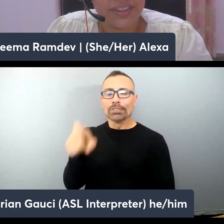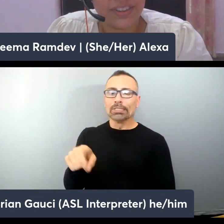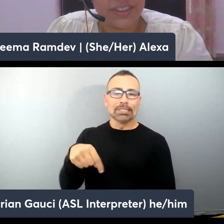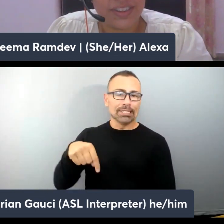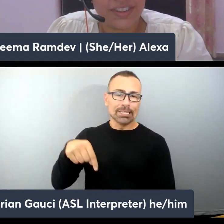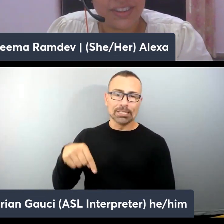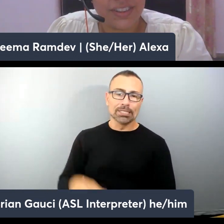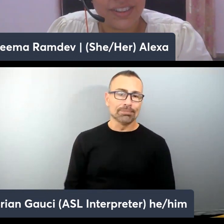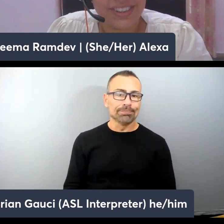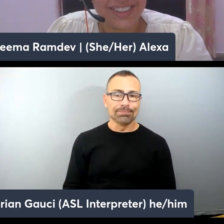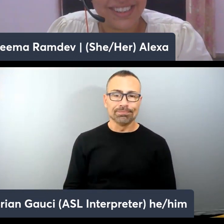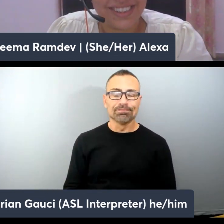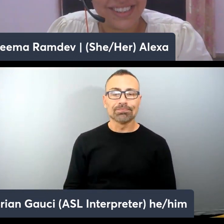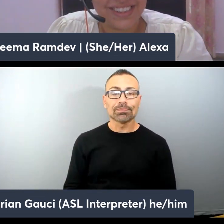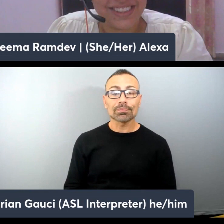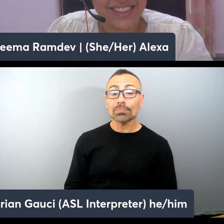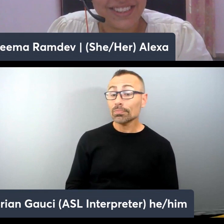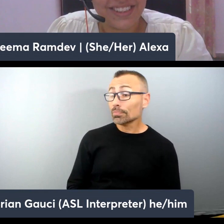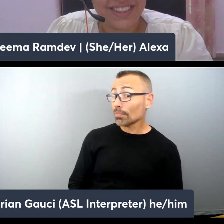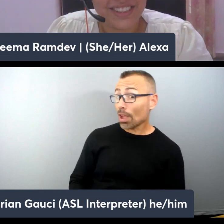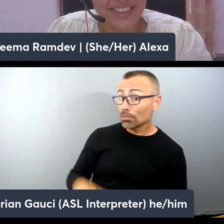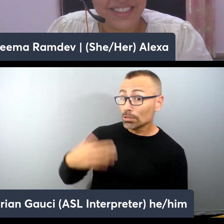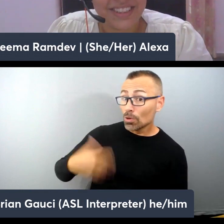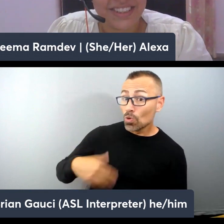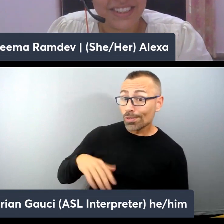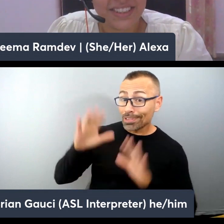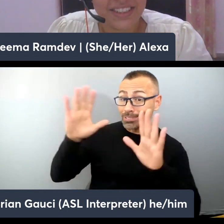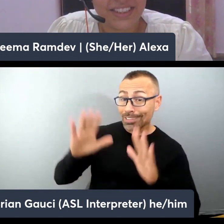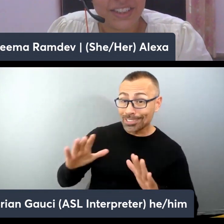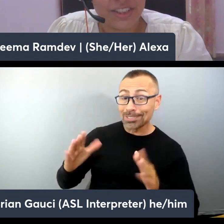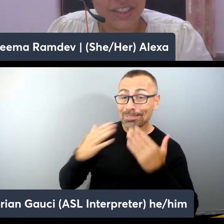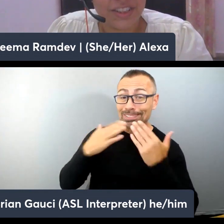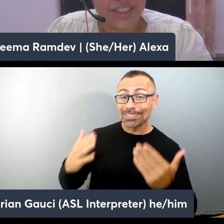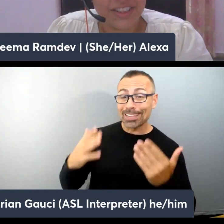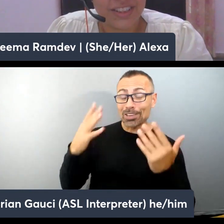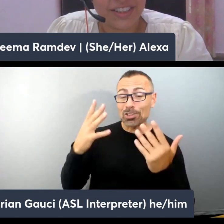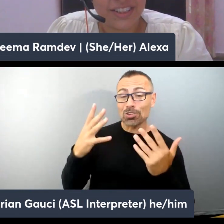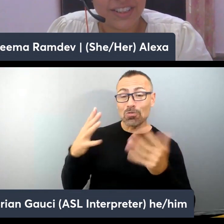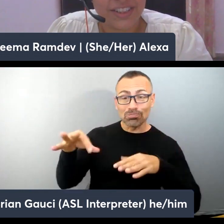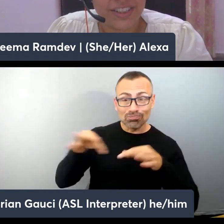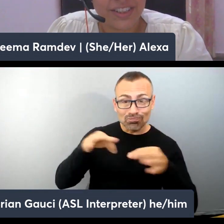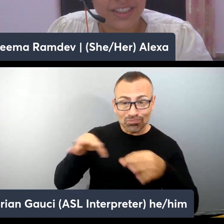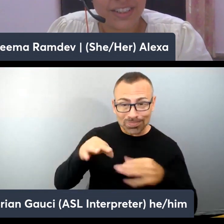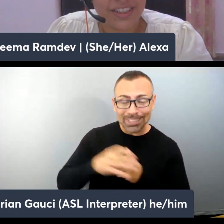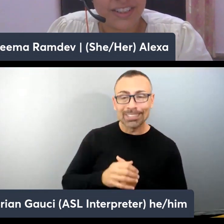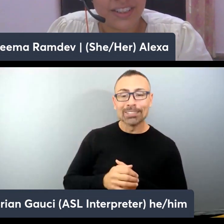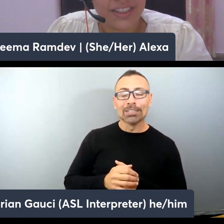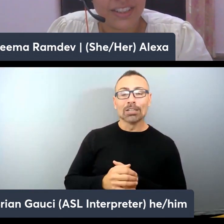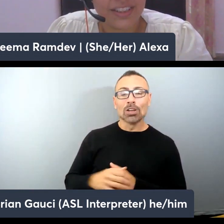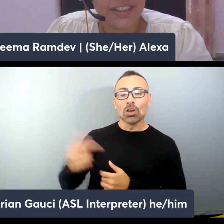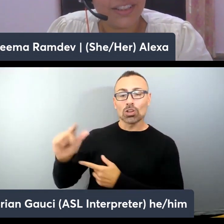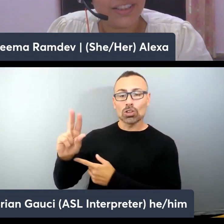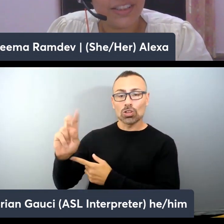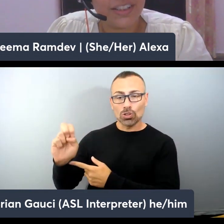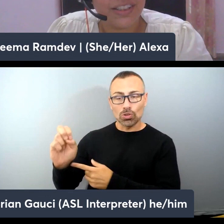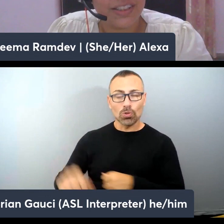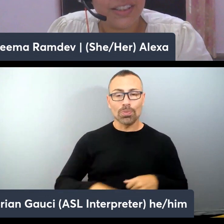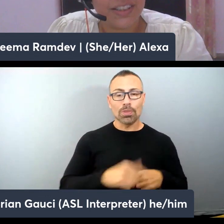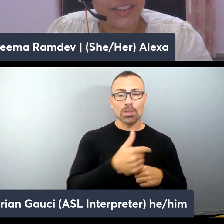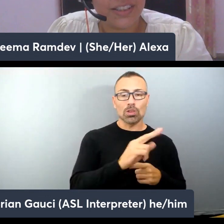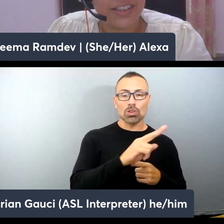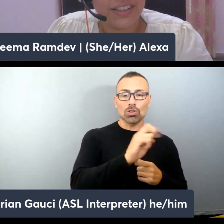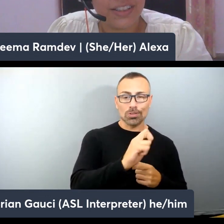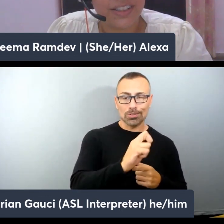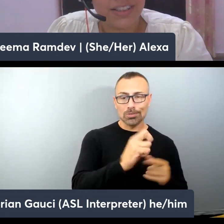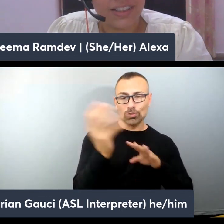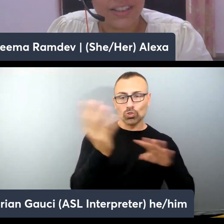That's really awesome. Thank you so much for walking us through that and the differences between Glue and specifically Glue streaming. We have actually a question